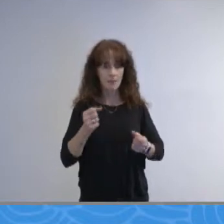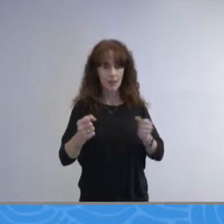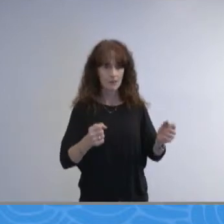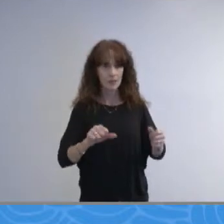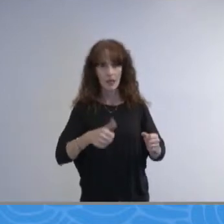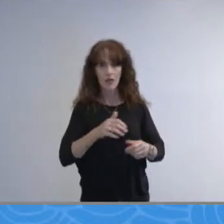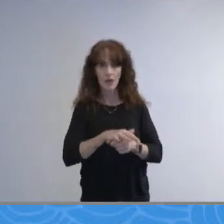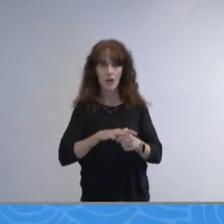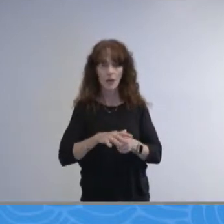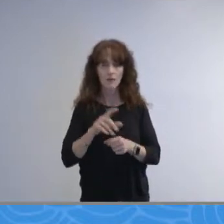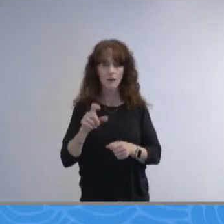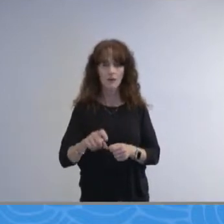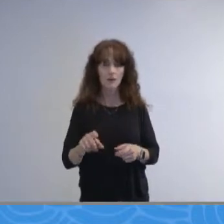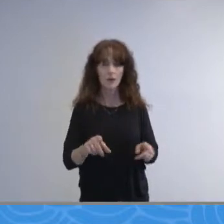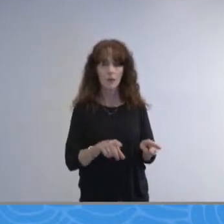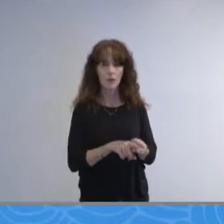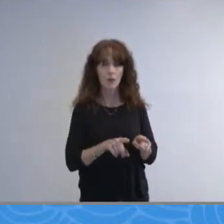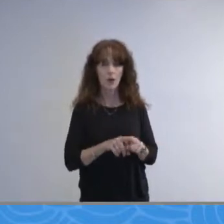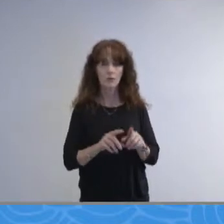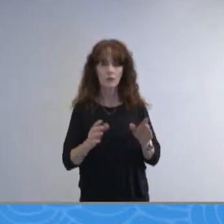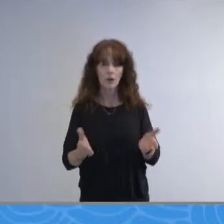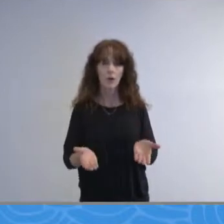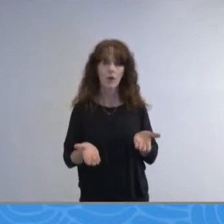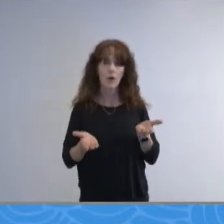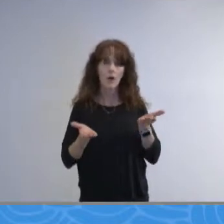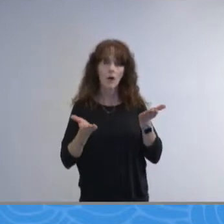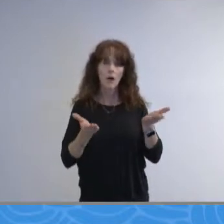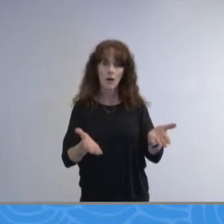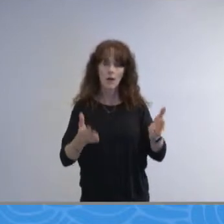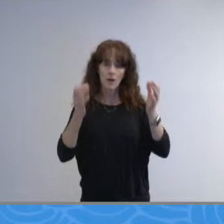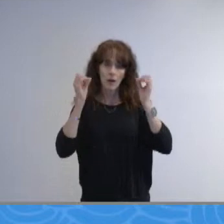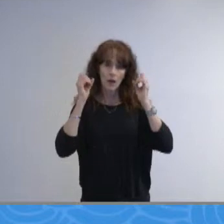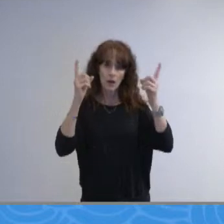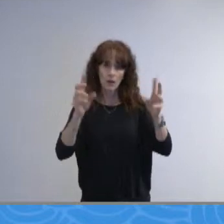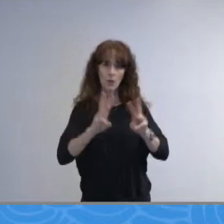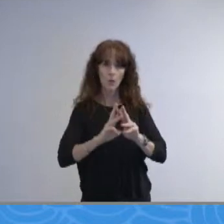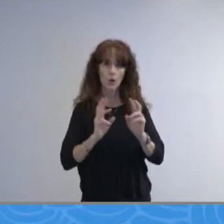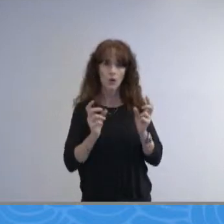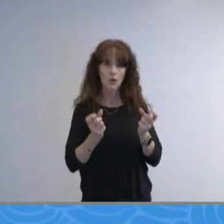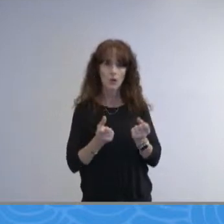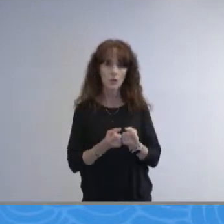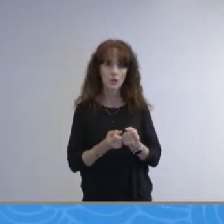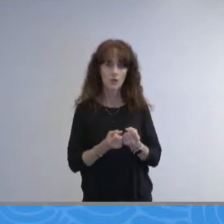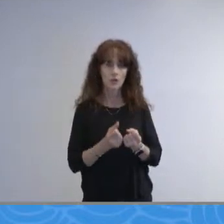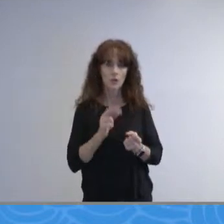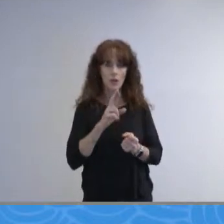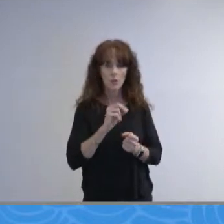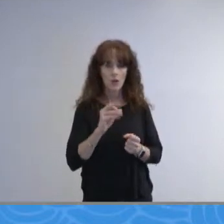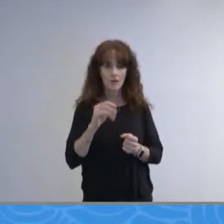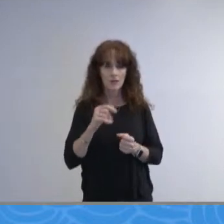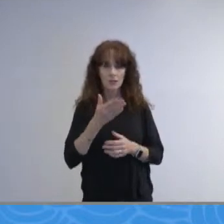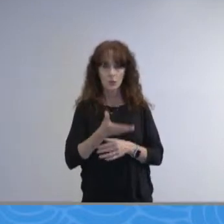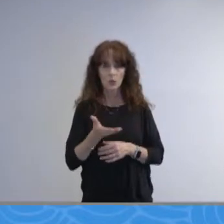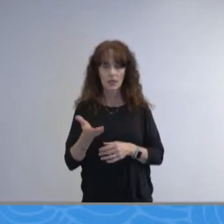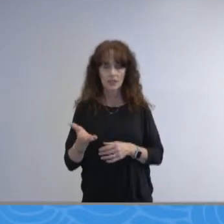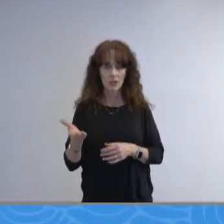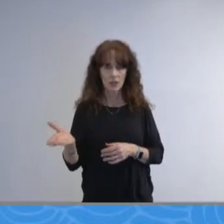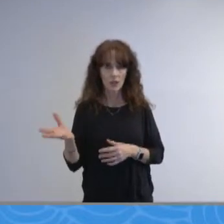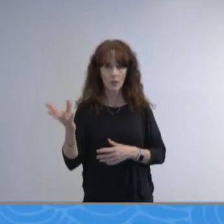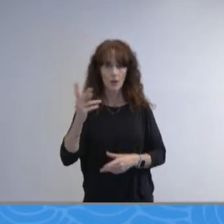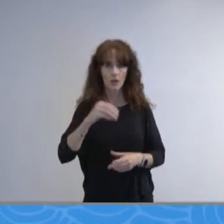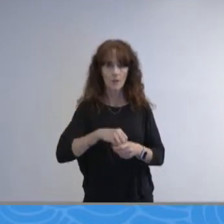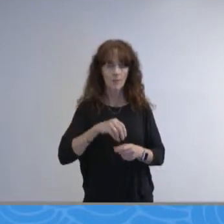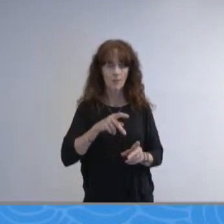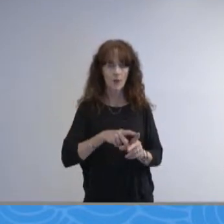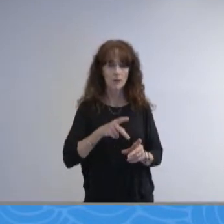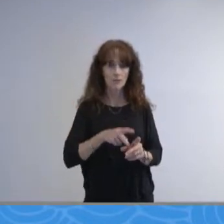need. We also offer educational workshops, references, resources. We also